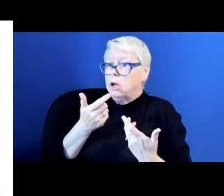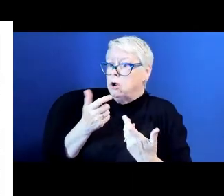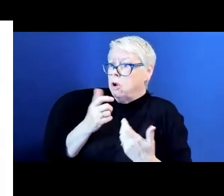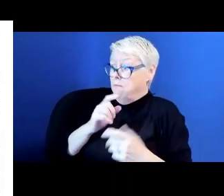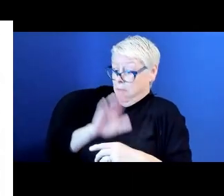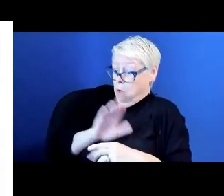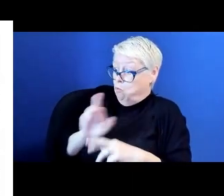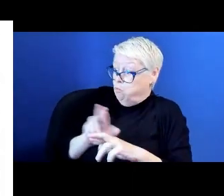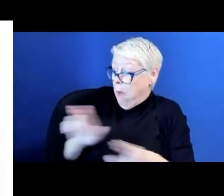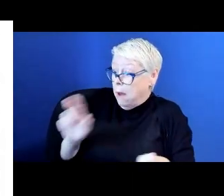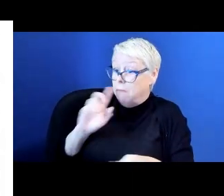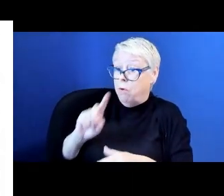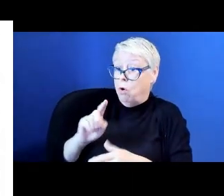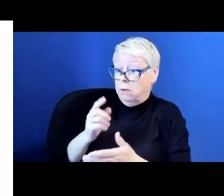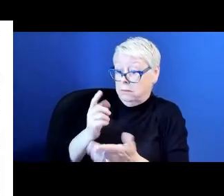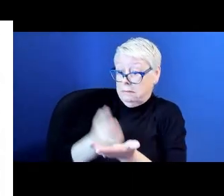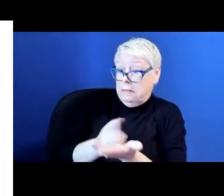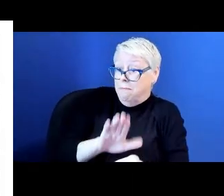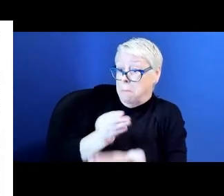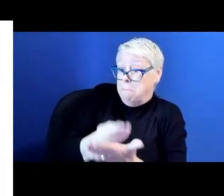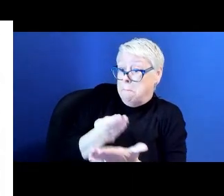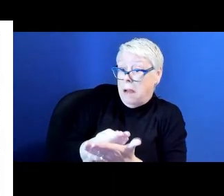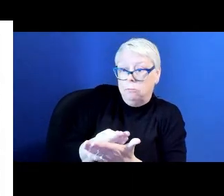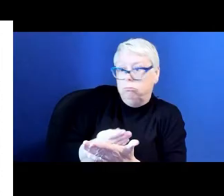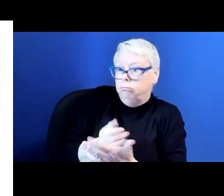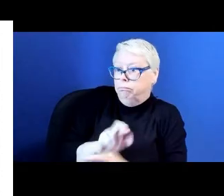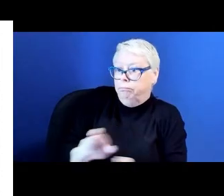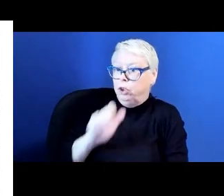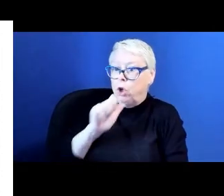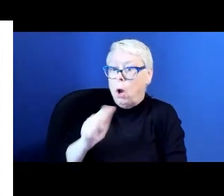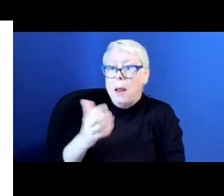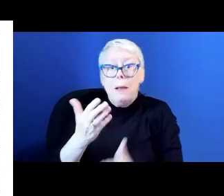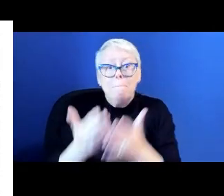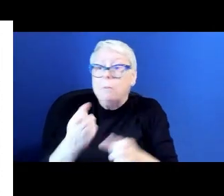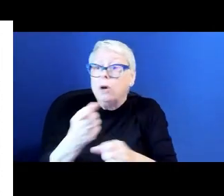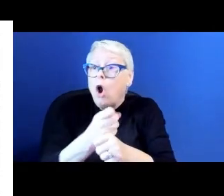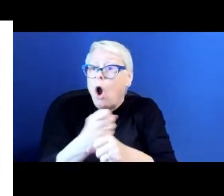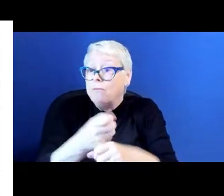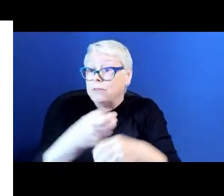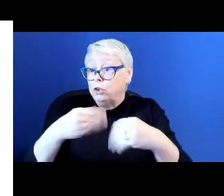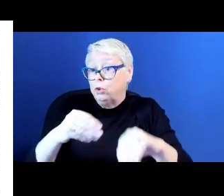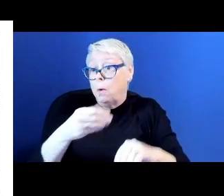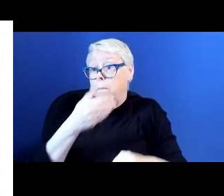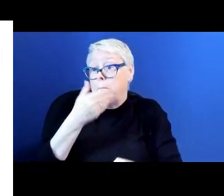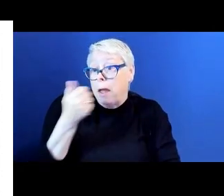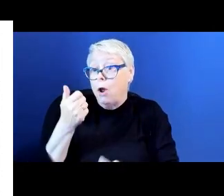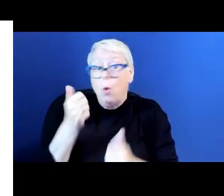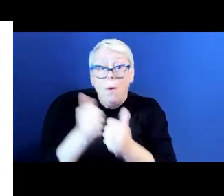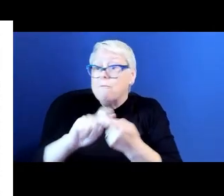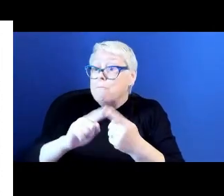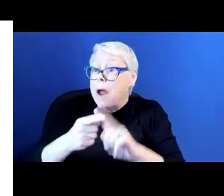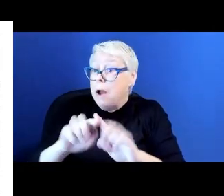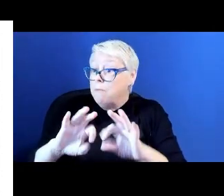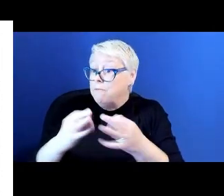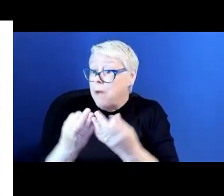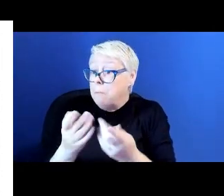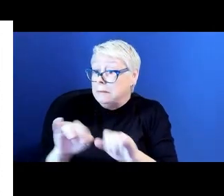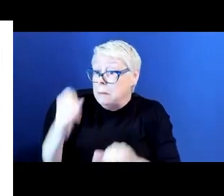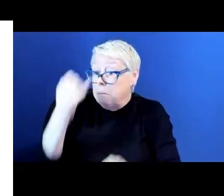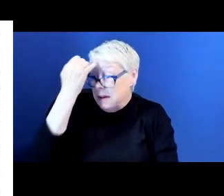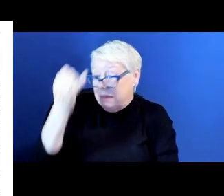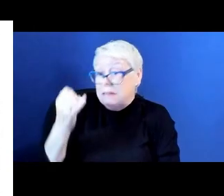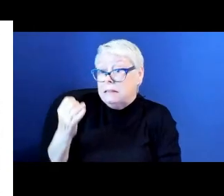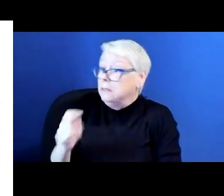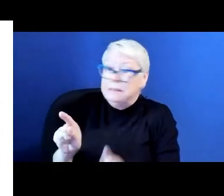case. Or it could simply be a conversation you are having at a coffee shop with a friend or family member who is struggling